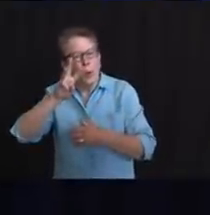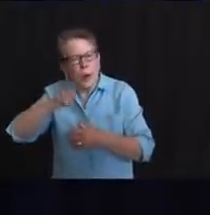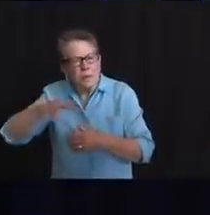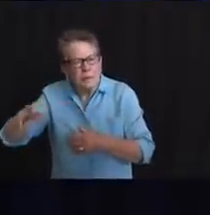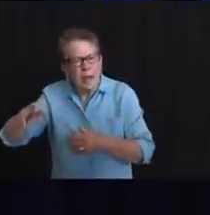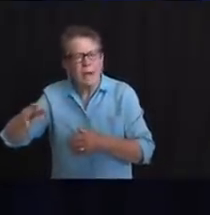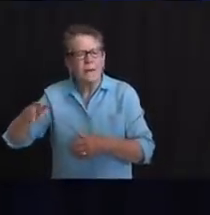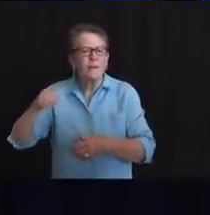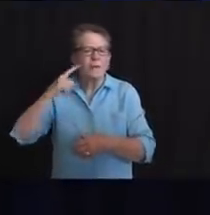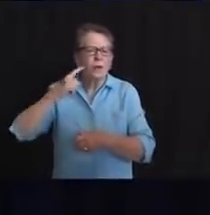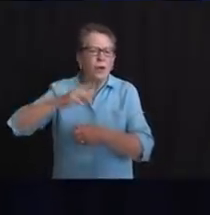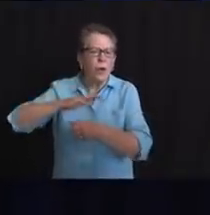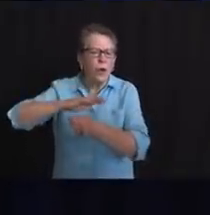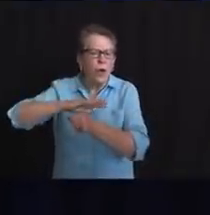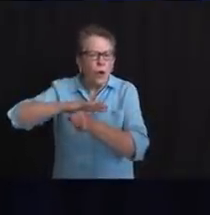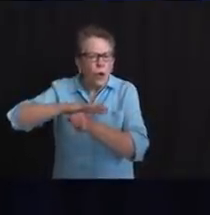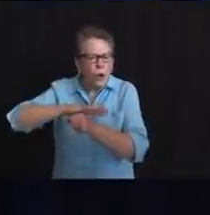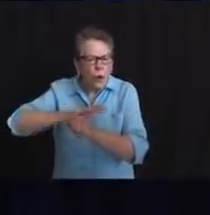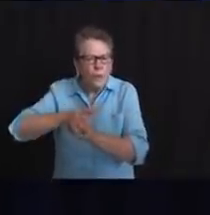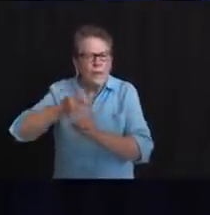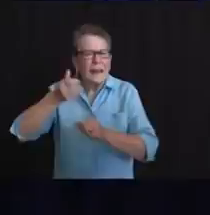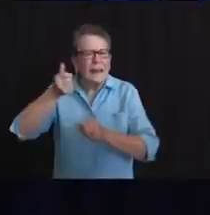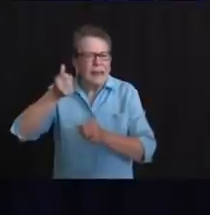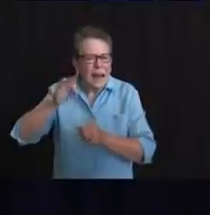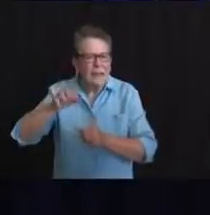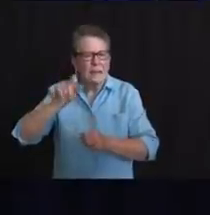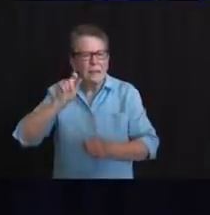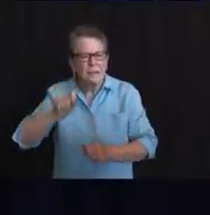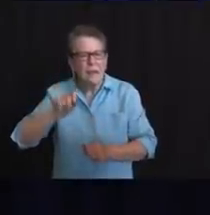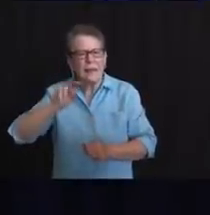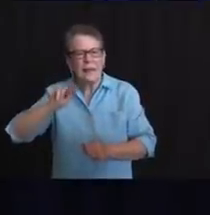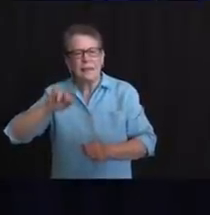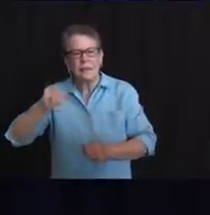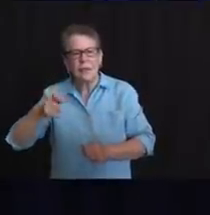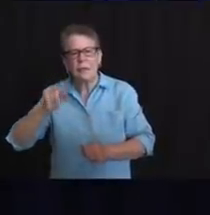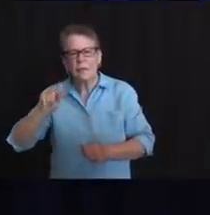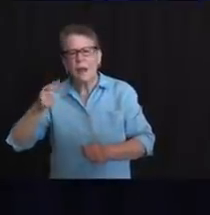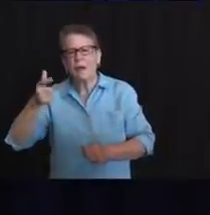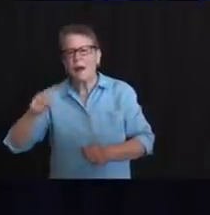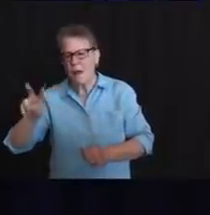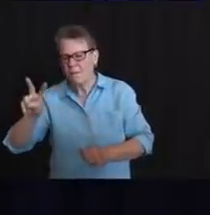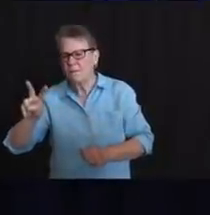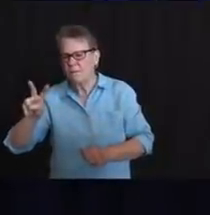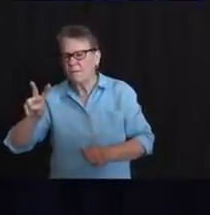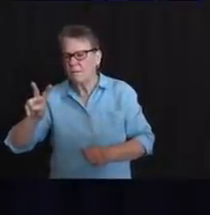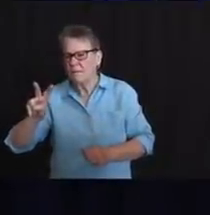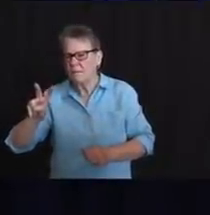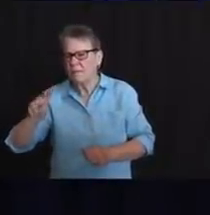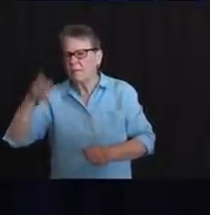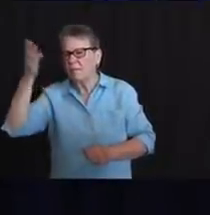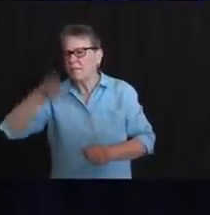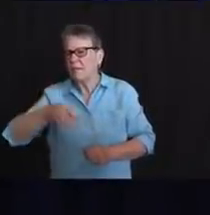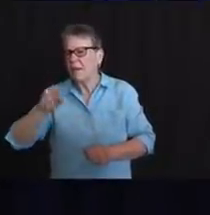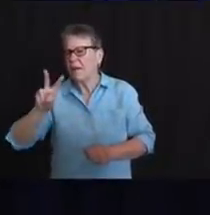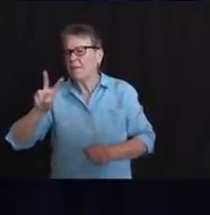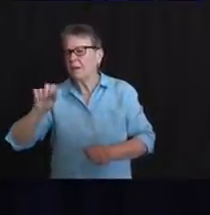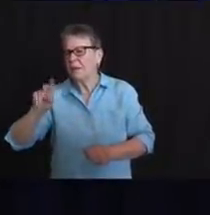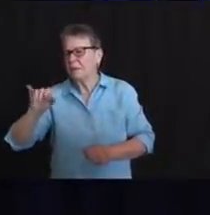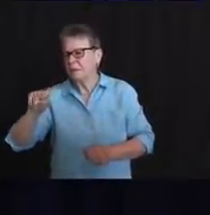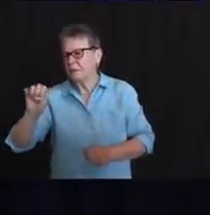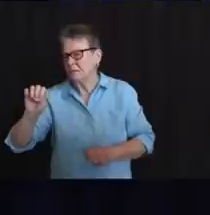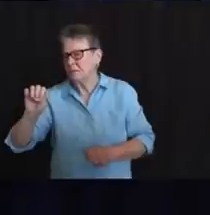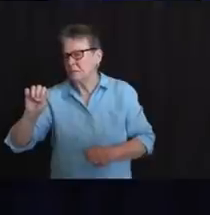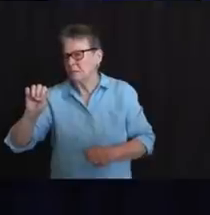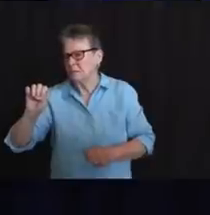covid19.nj.gov/vaccine and find a place to get vaccinated. And if you have gotten your first dose, please ensure you go back and